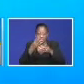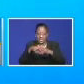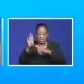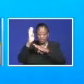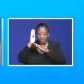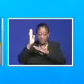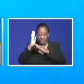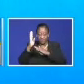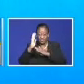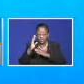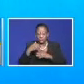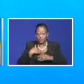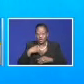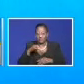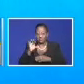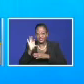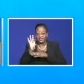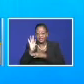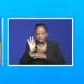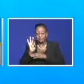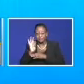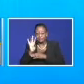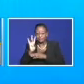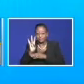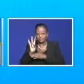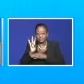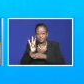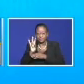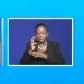97,992 doses of COVID-19 vaccine have been administered,